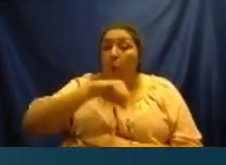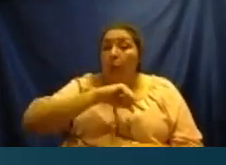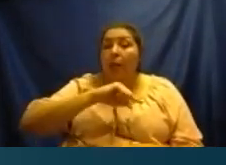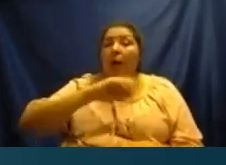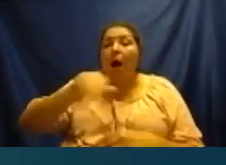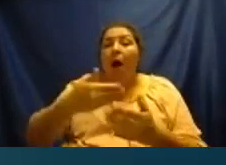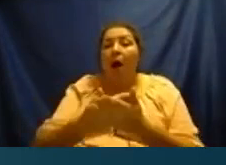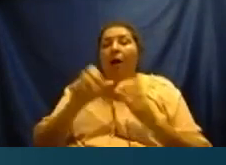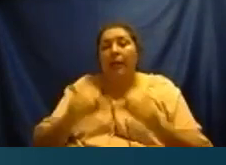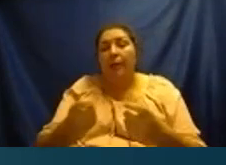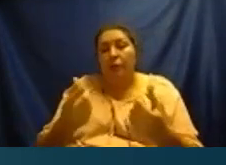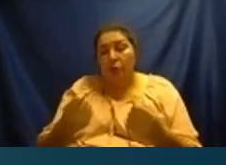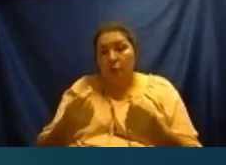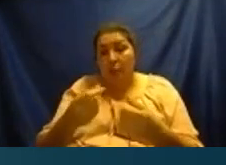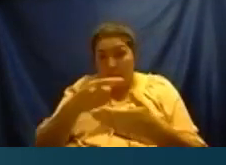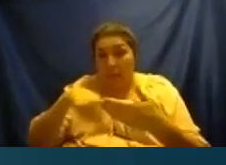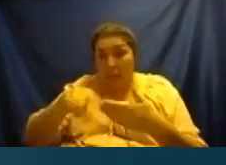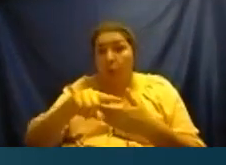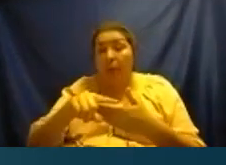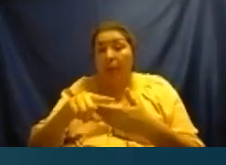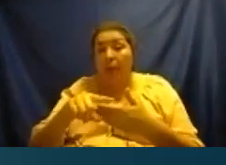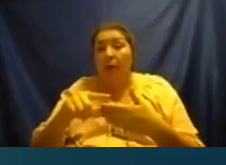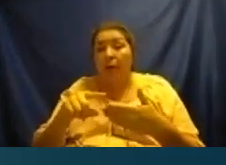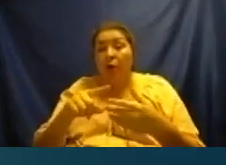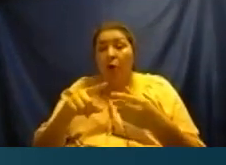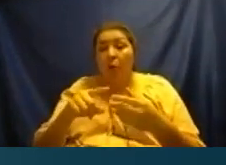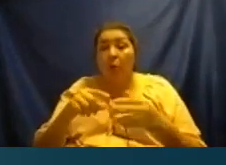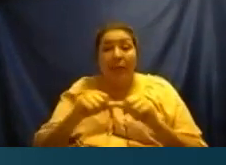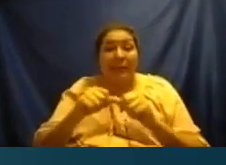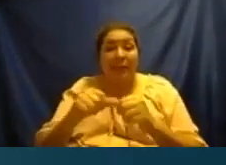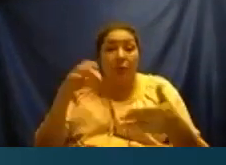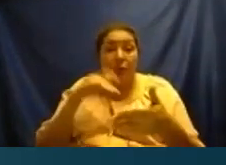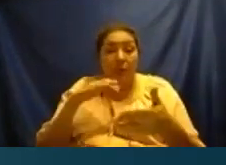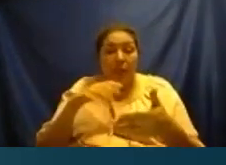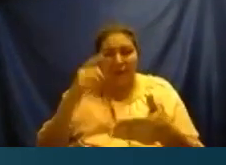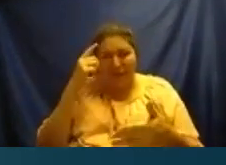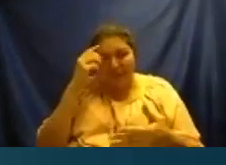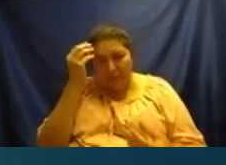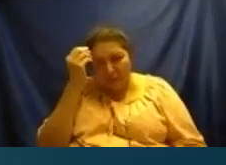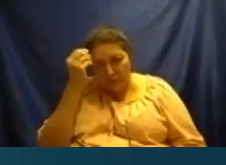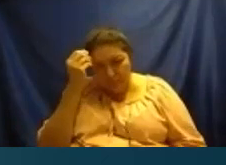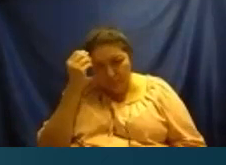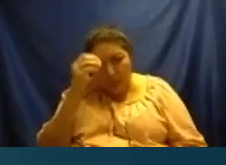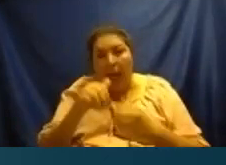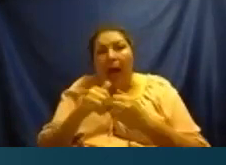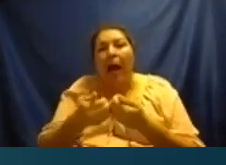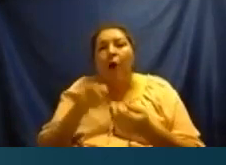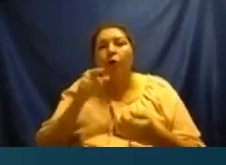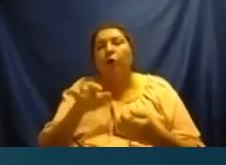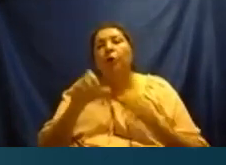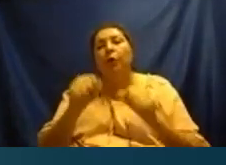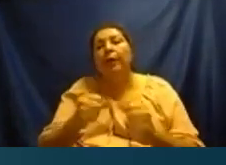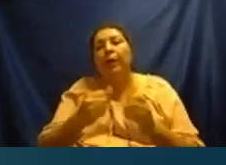week, when the next installment of this study comes out, think about how you can help your